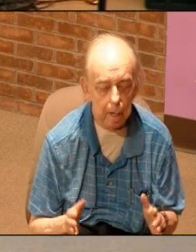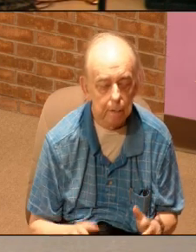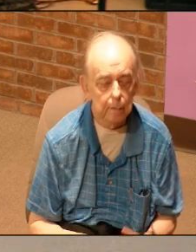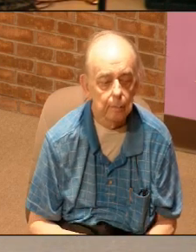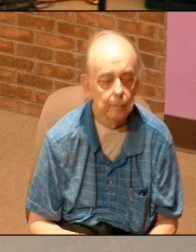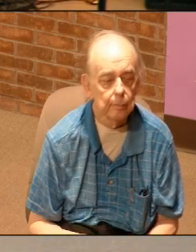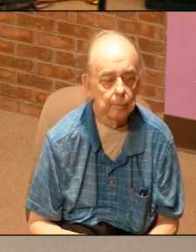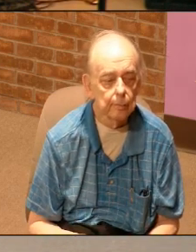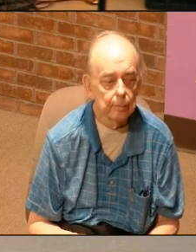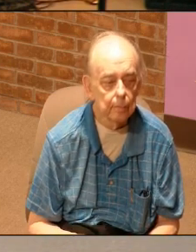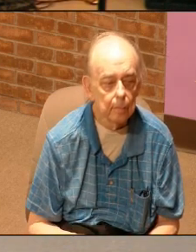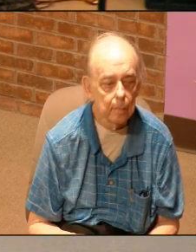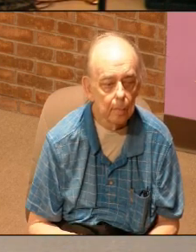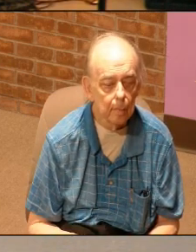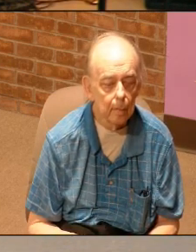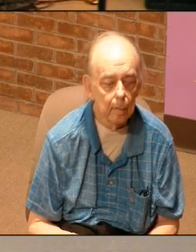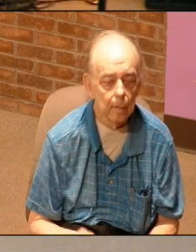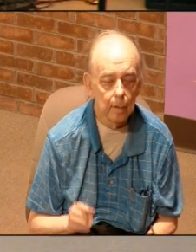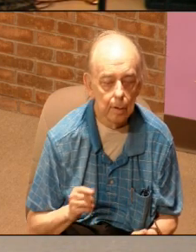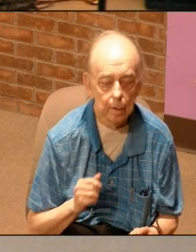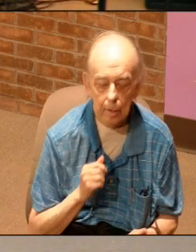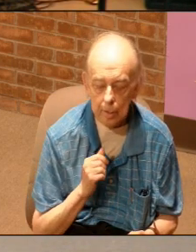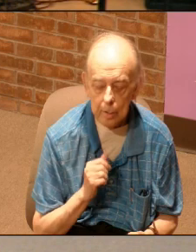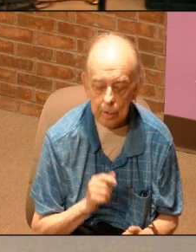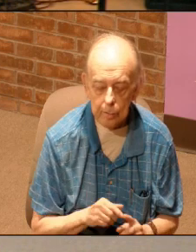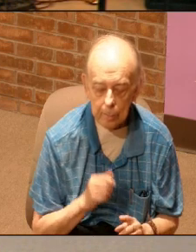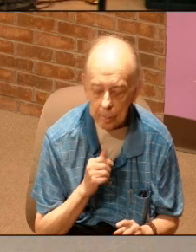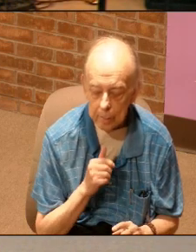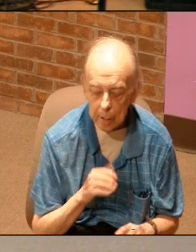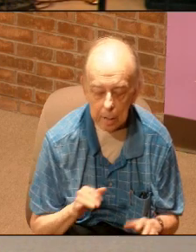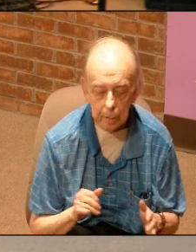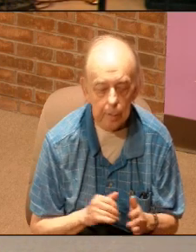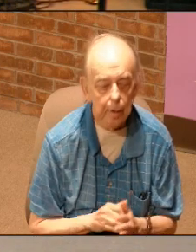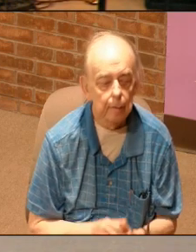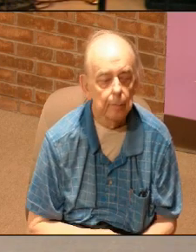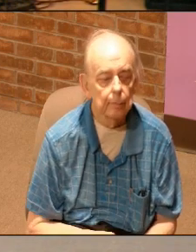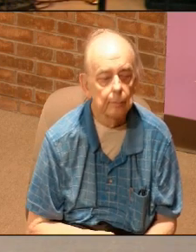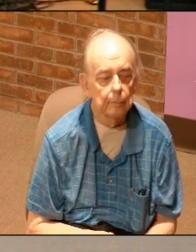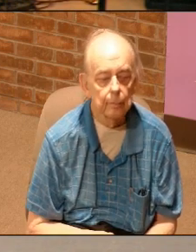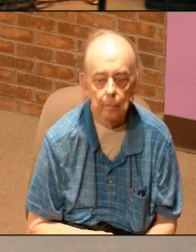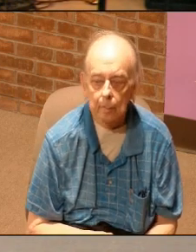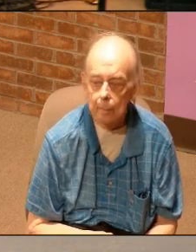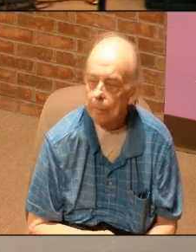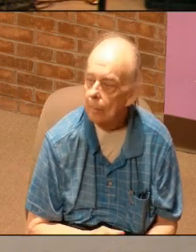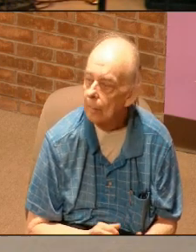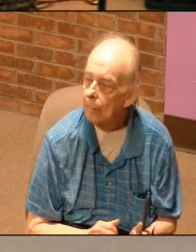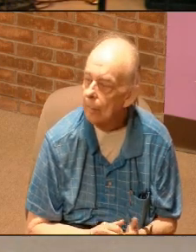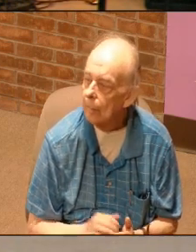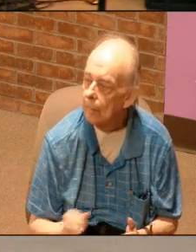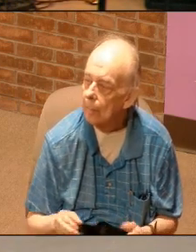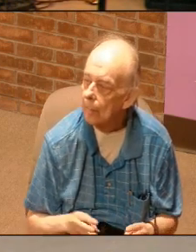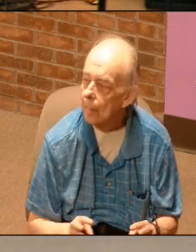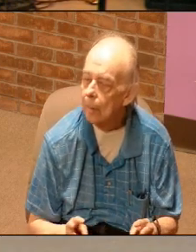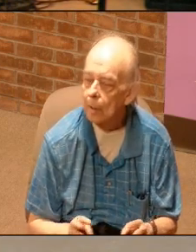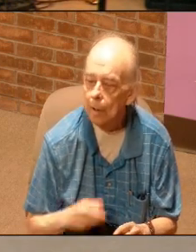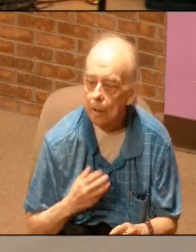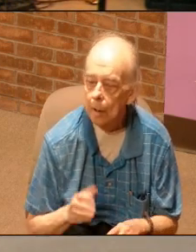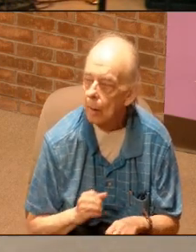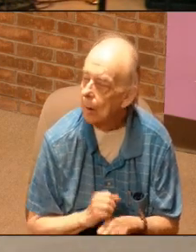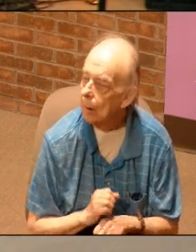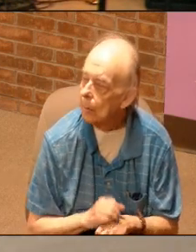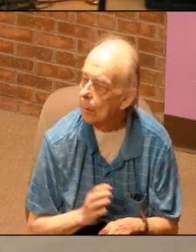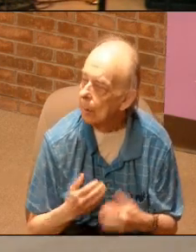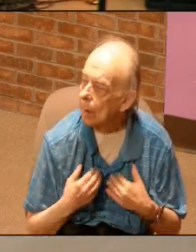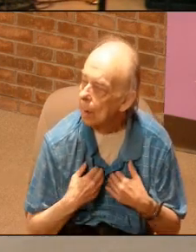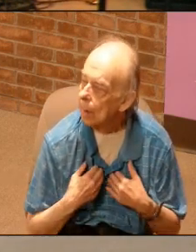to not do that. And that's the same way with our habits that we